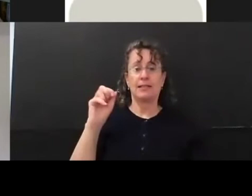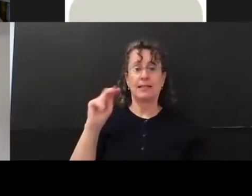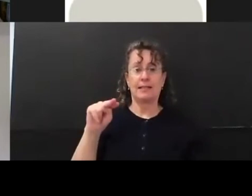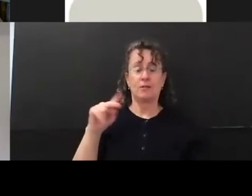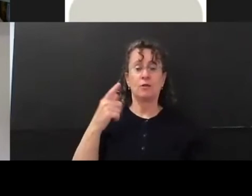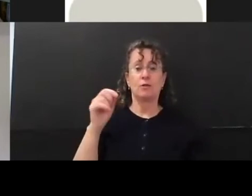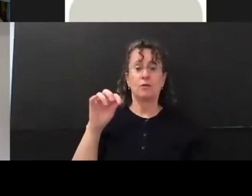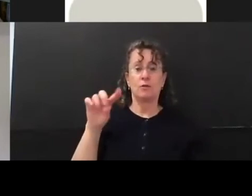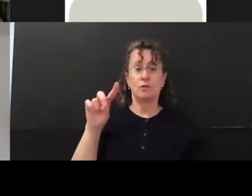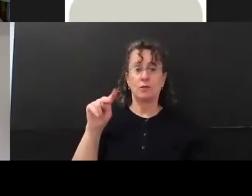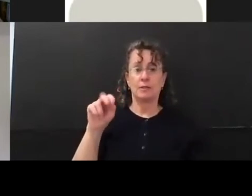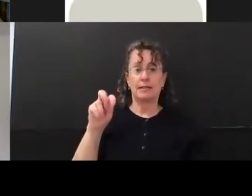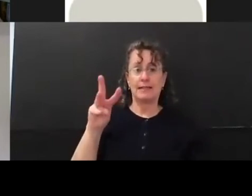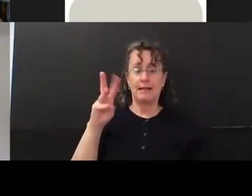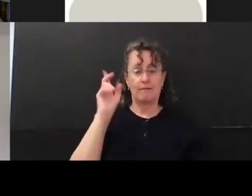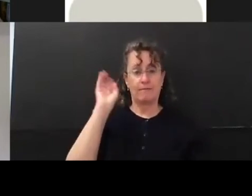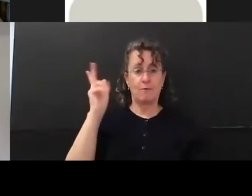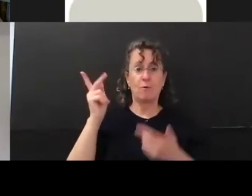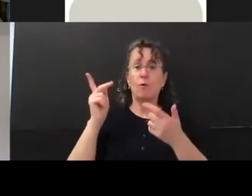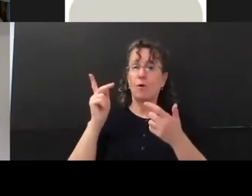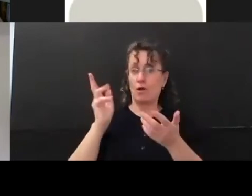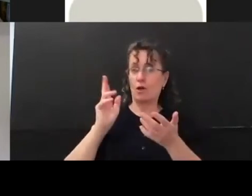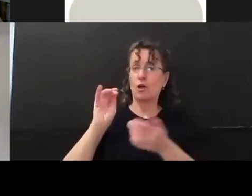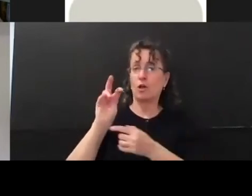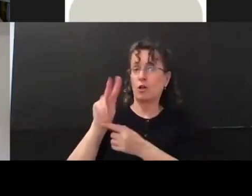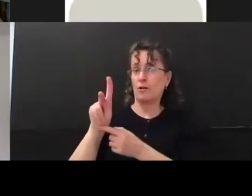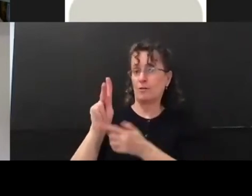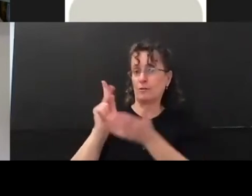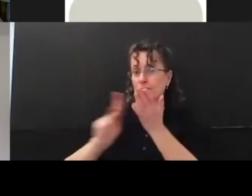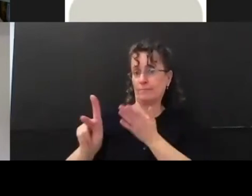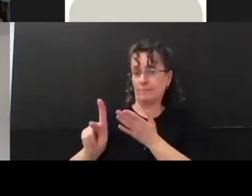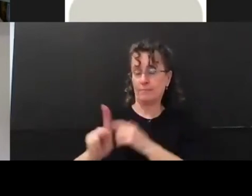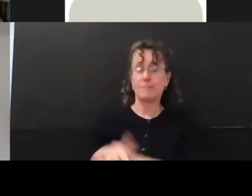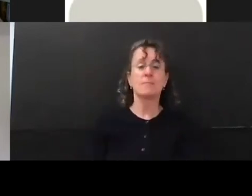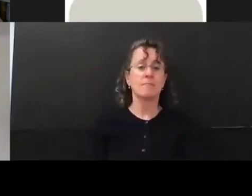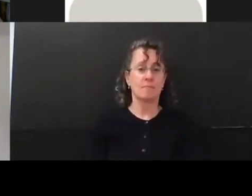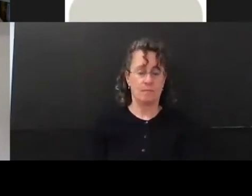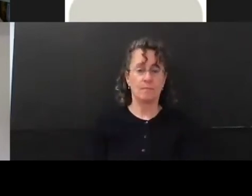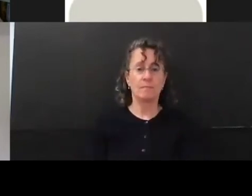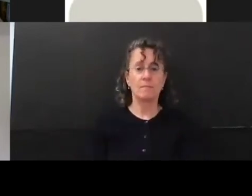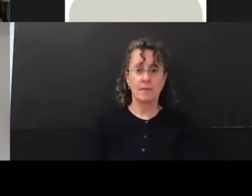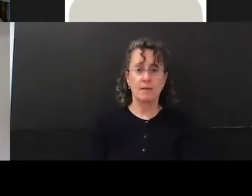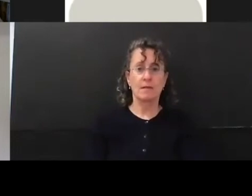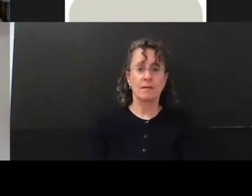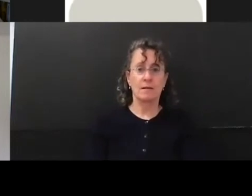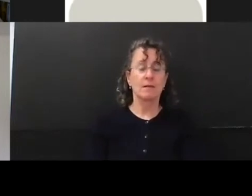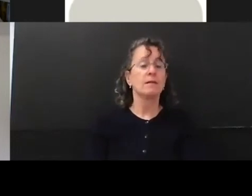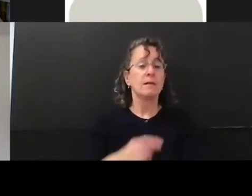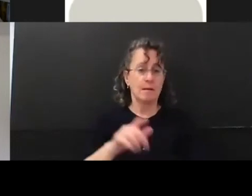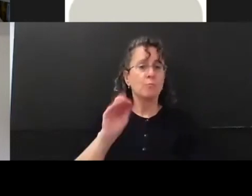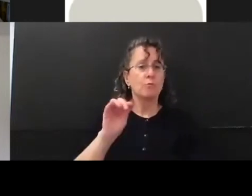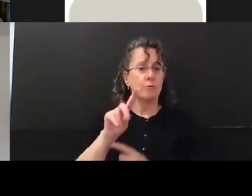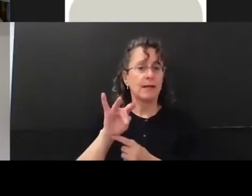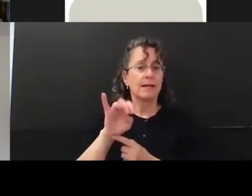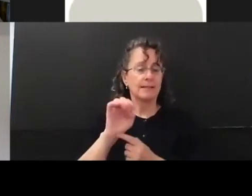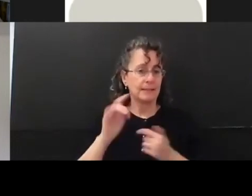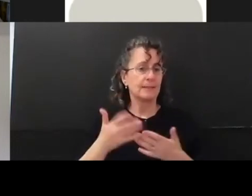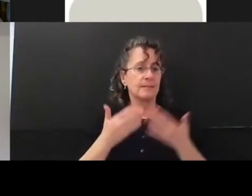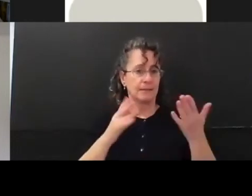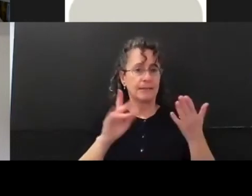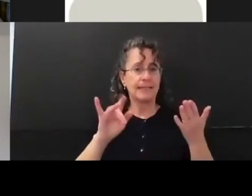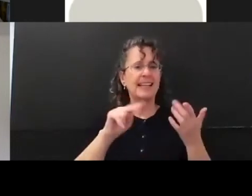board. Wonderful. Brandy has nominated Ian Goodnow to continue as clerk of the